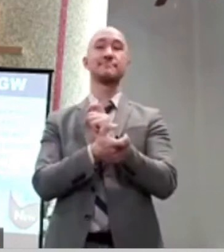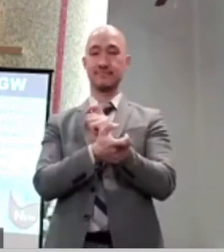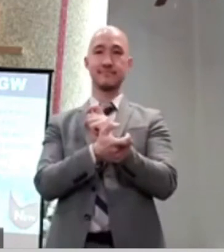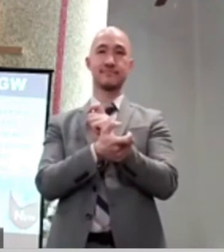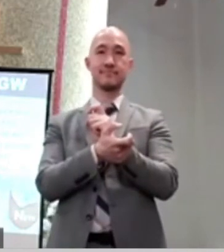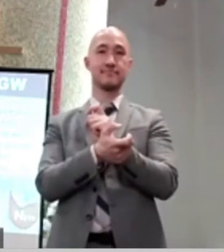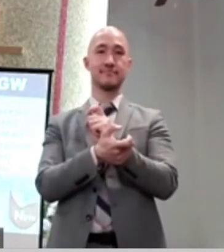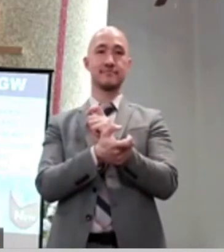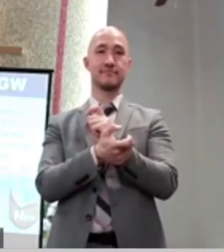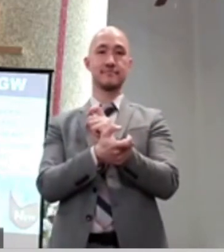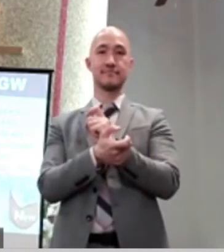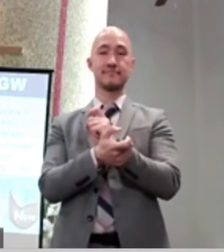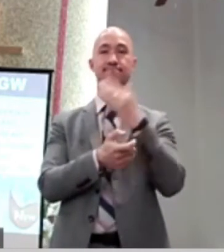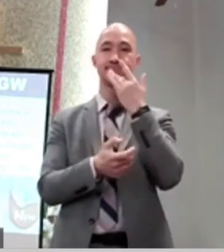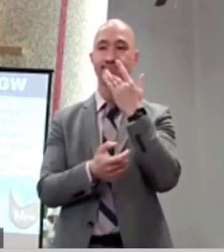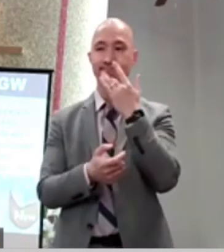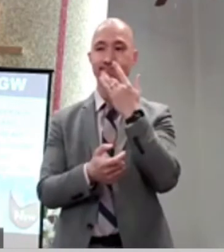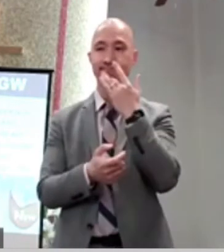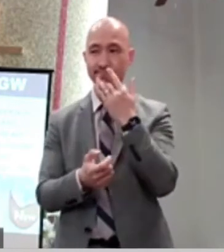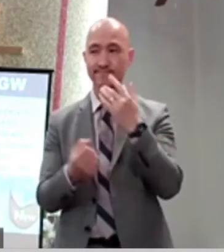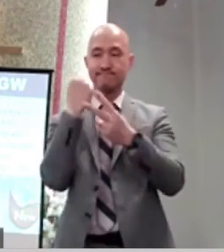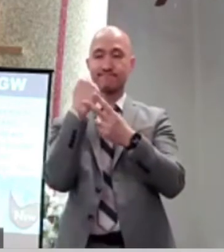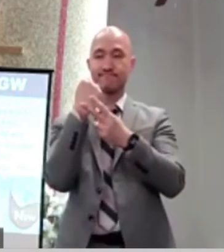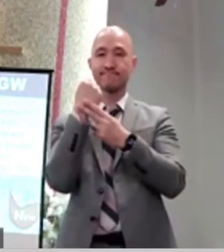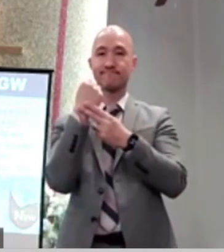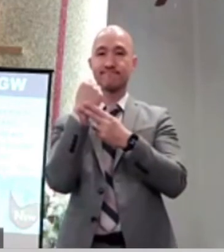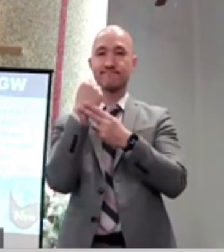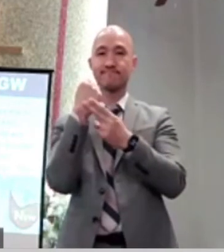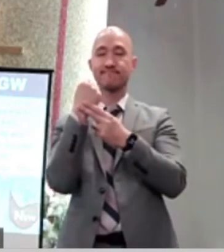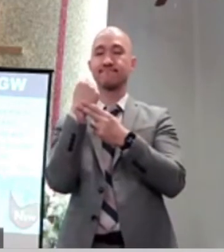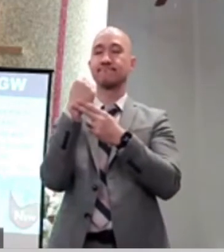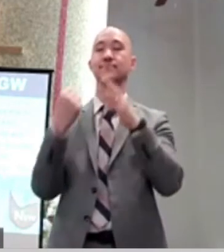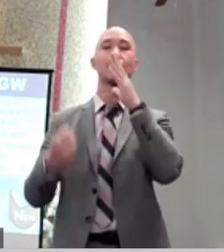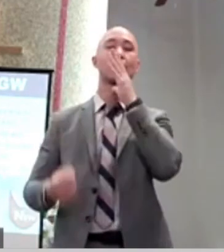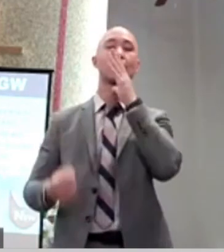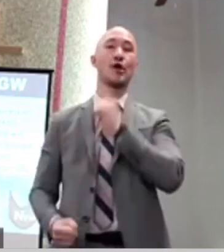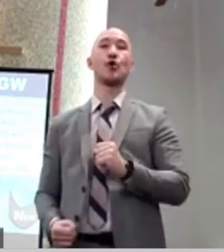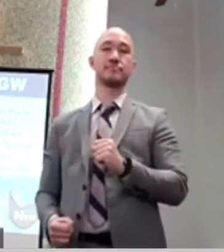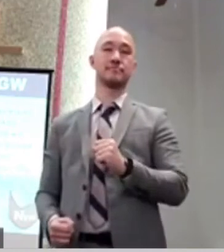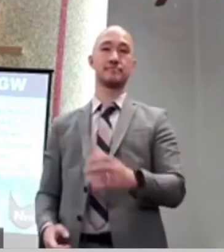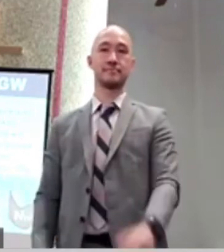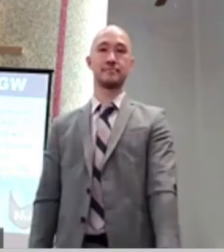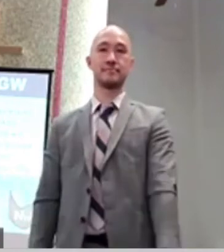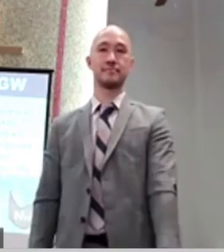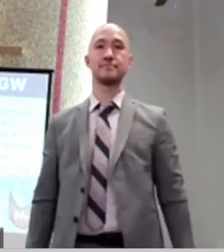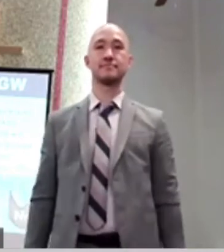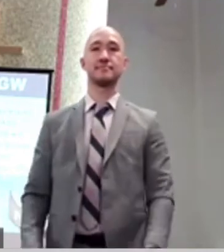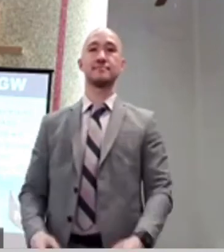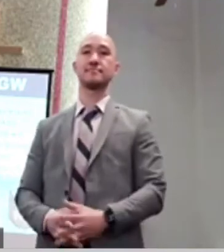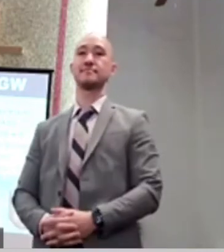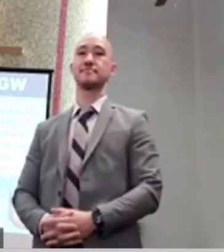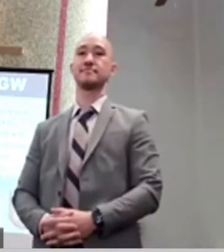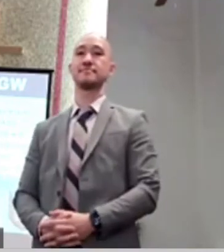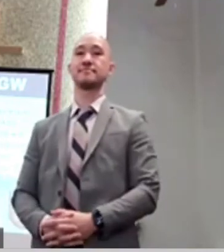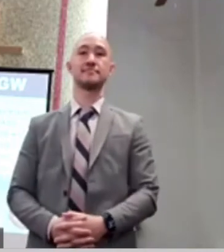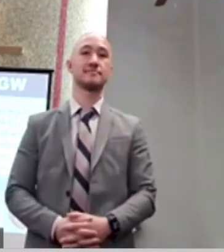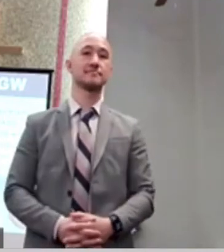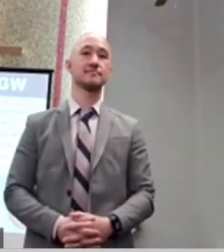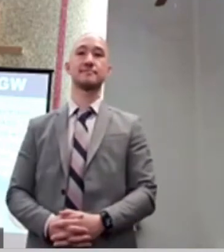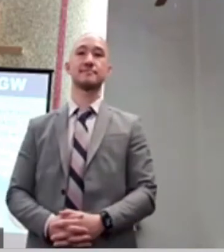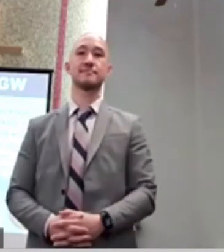old. That's why he makes that comment. Oh, the old wine is better, some people would say. When somebody says